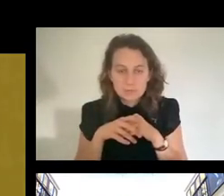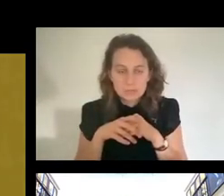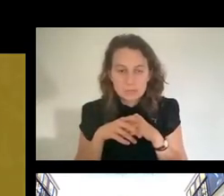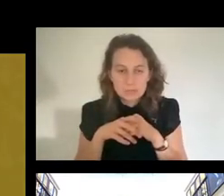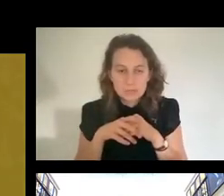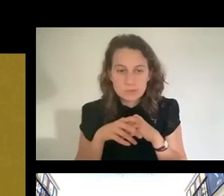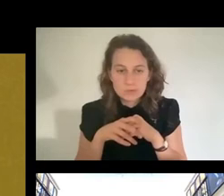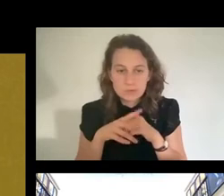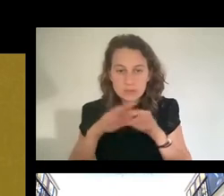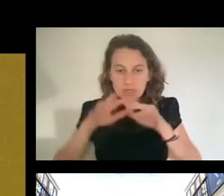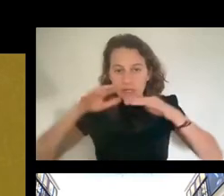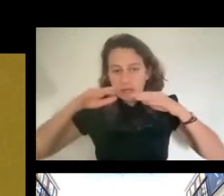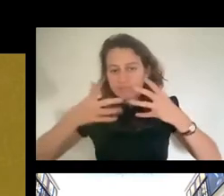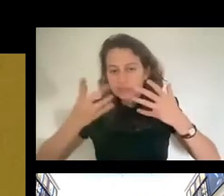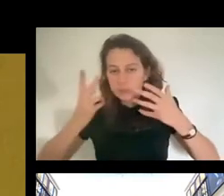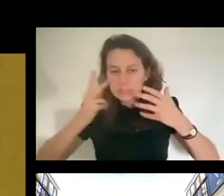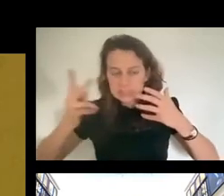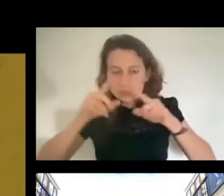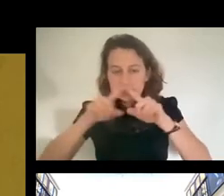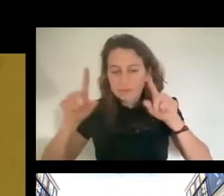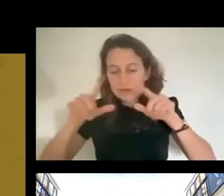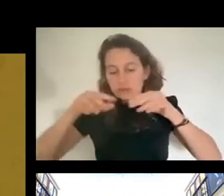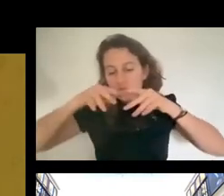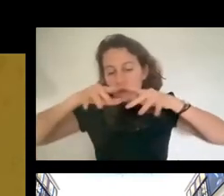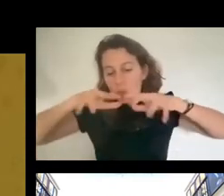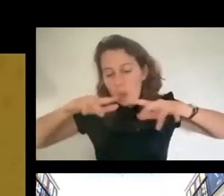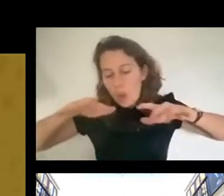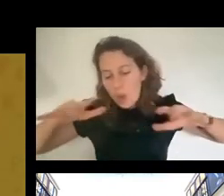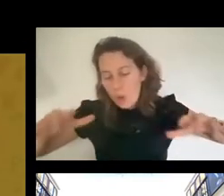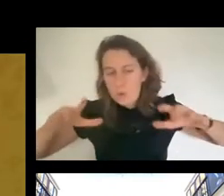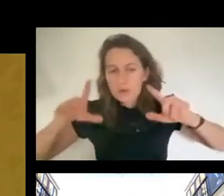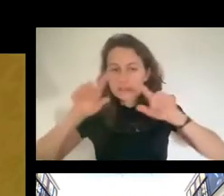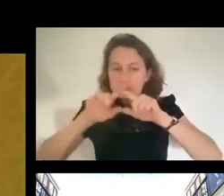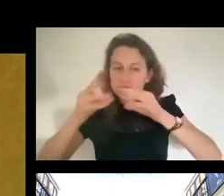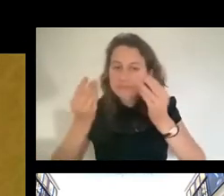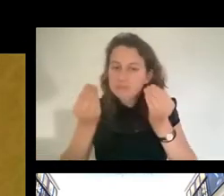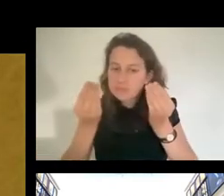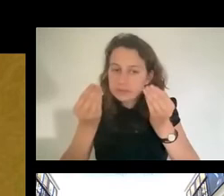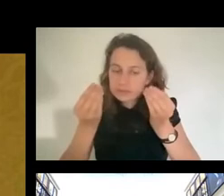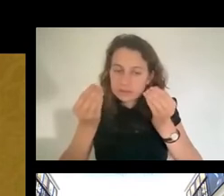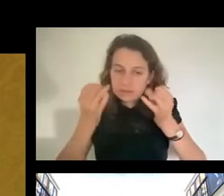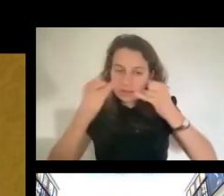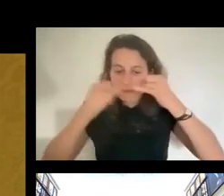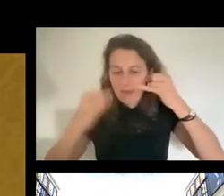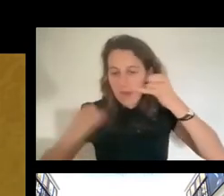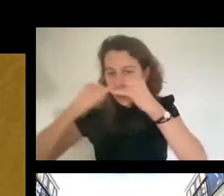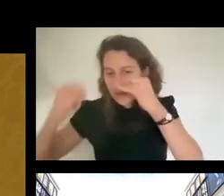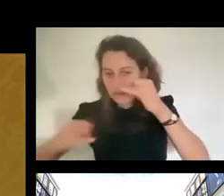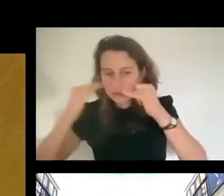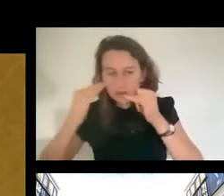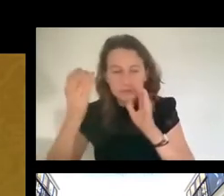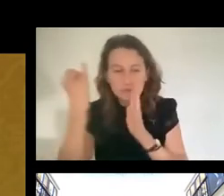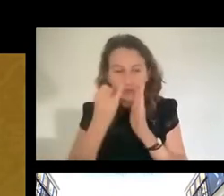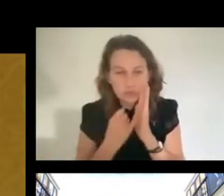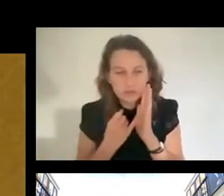its flowing nature and just interesting texture or lines like for drawing. You know, just interested me,